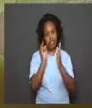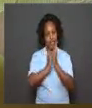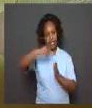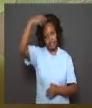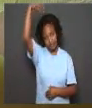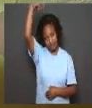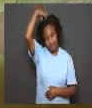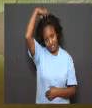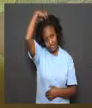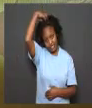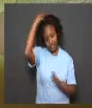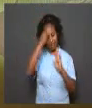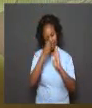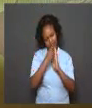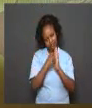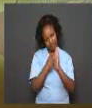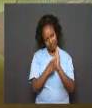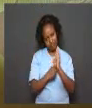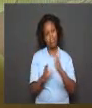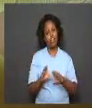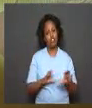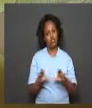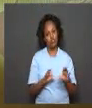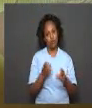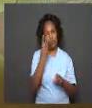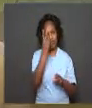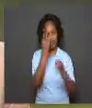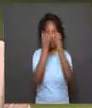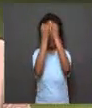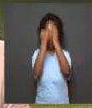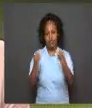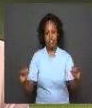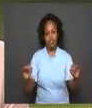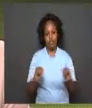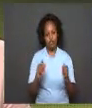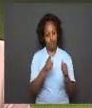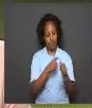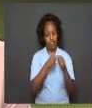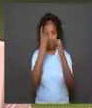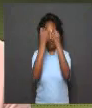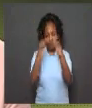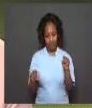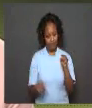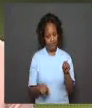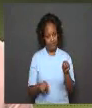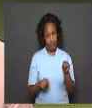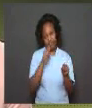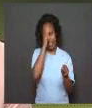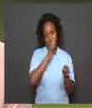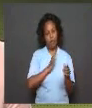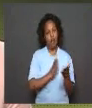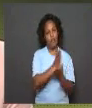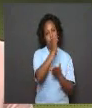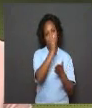Constitution lists them in two categories. One is called human